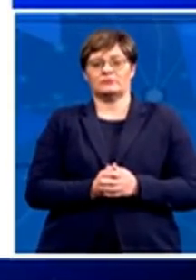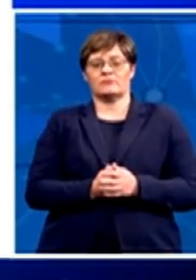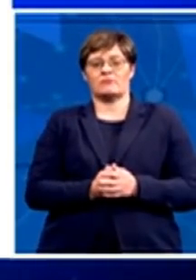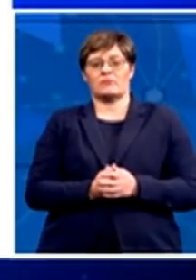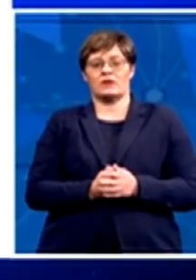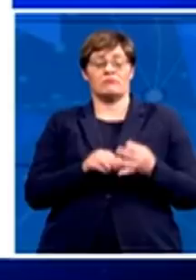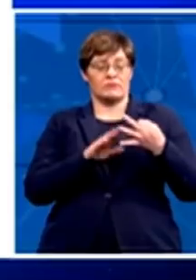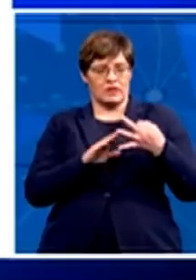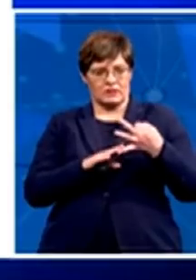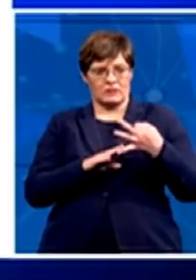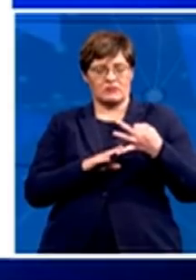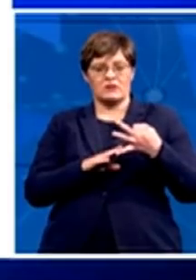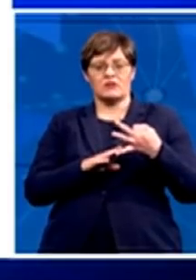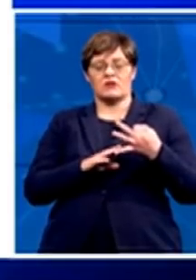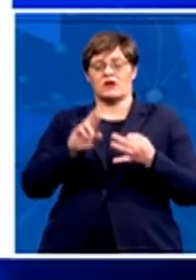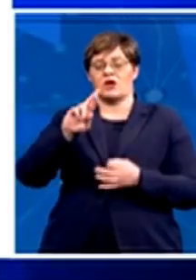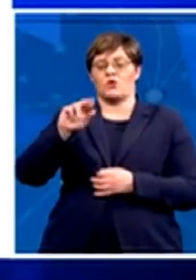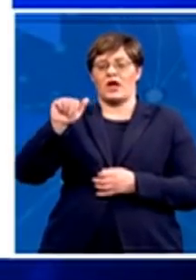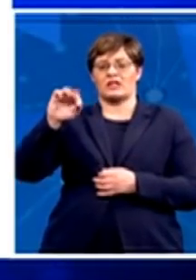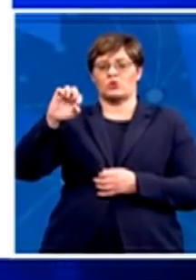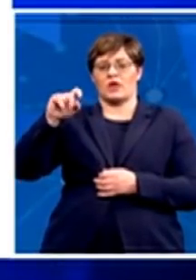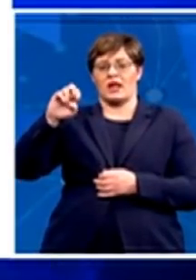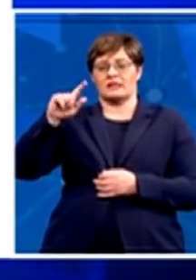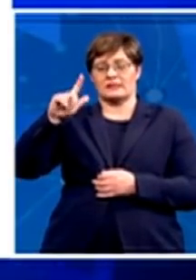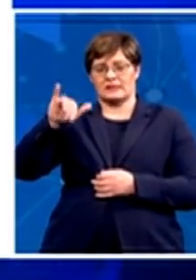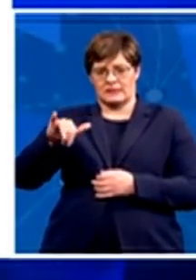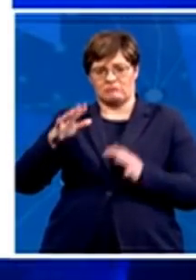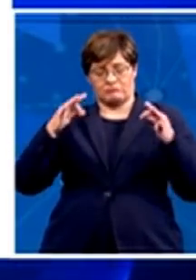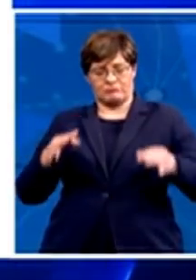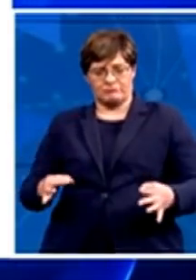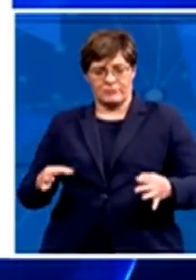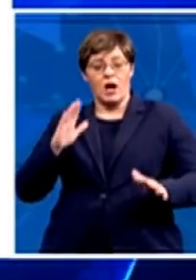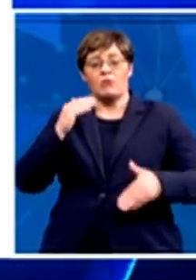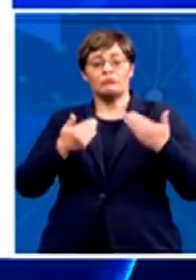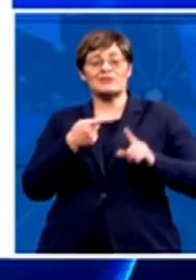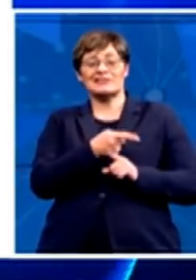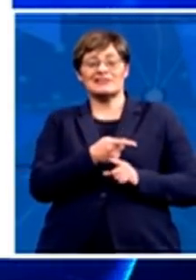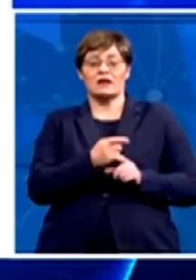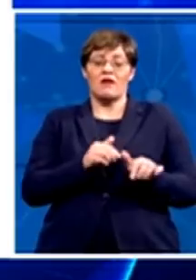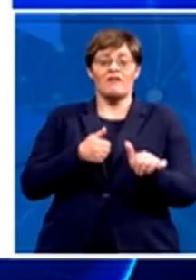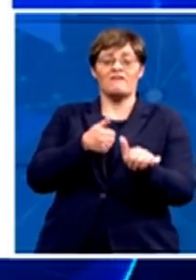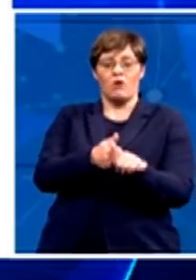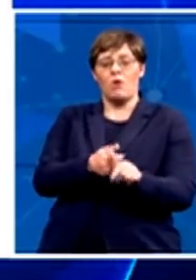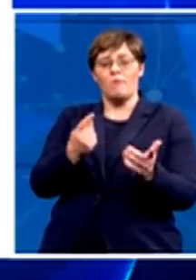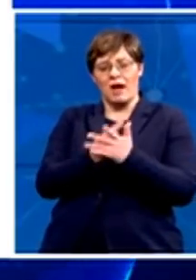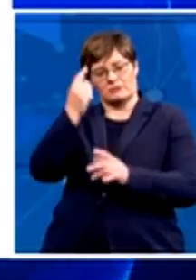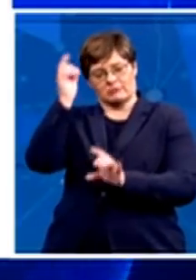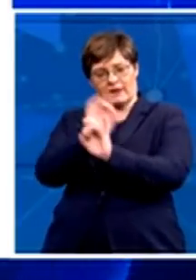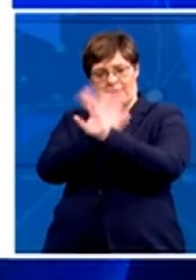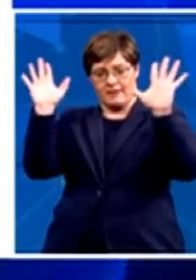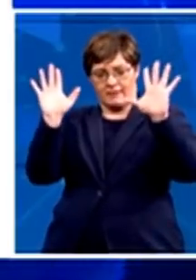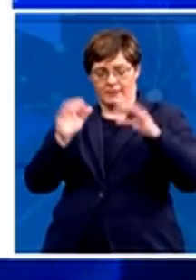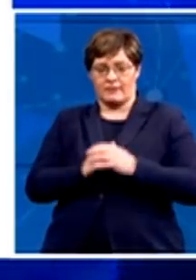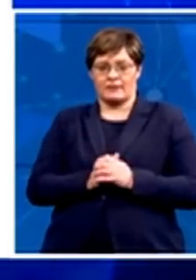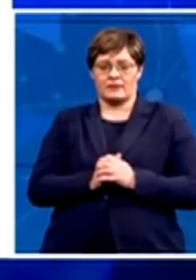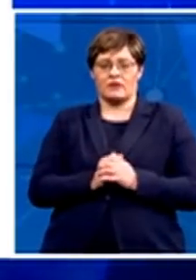The decision-making process that the committee is going to follow must be rational because the committee is exercising a public